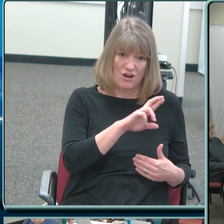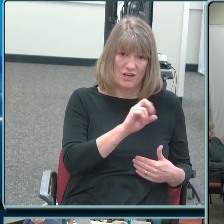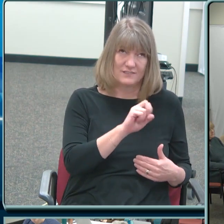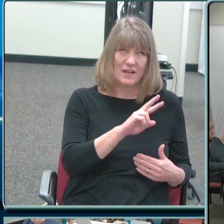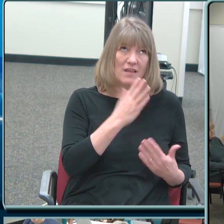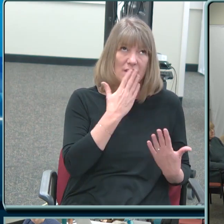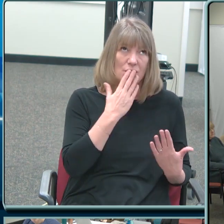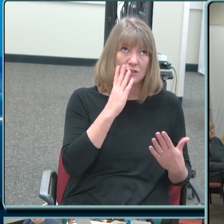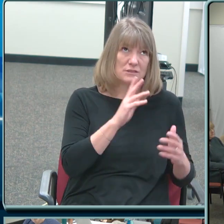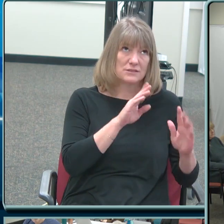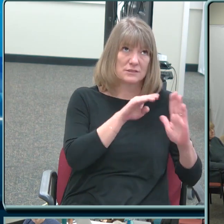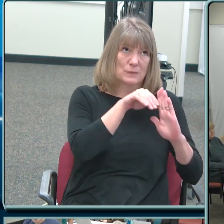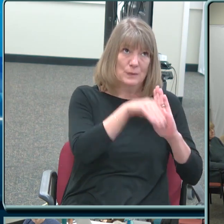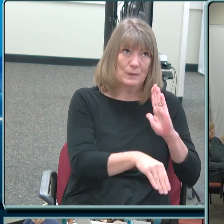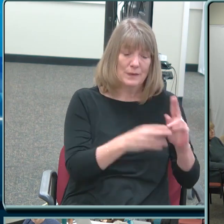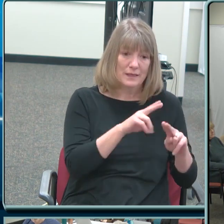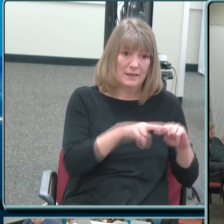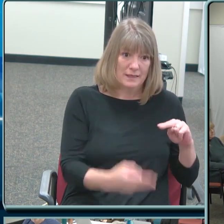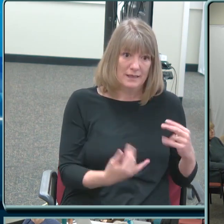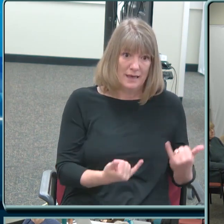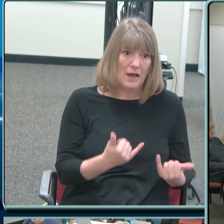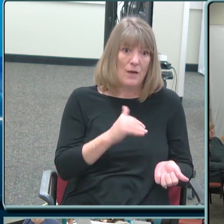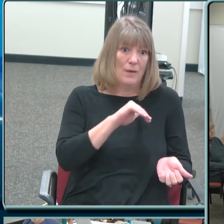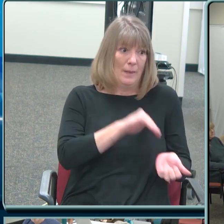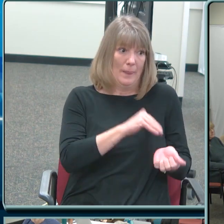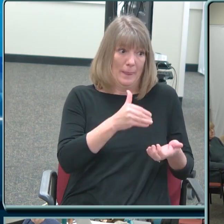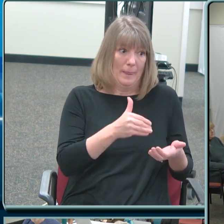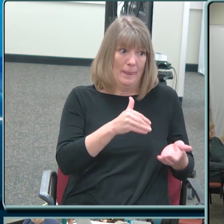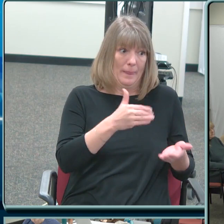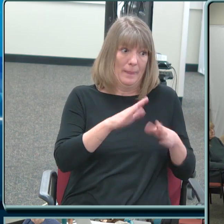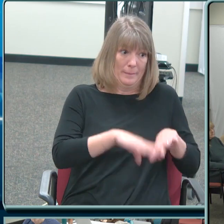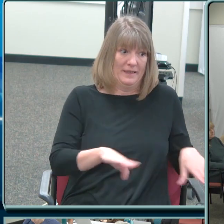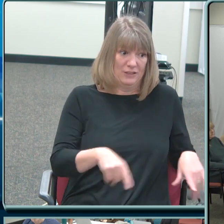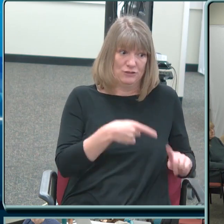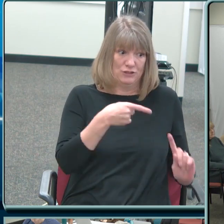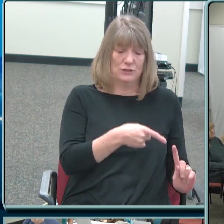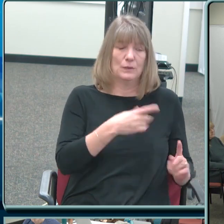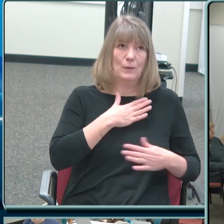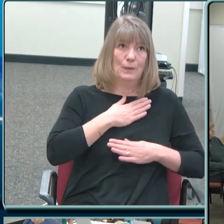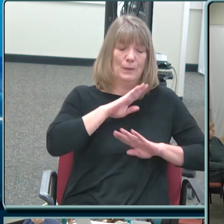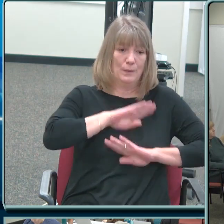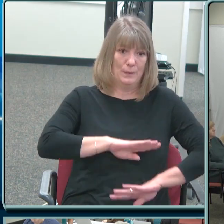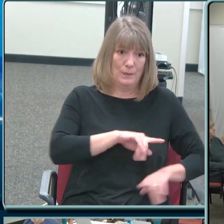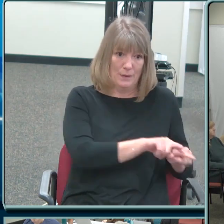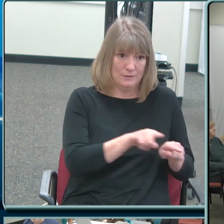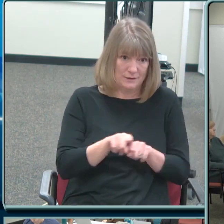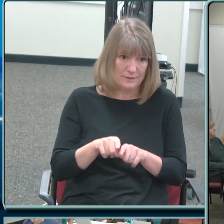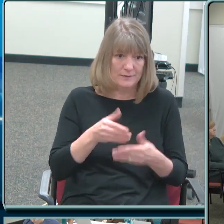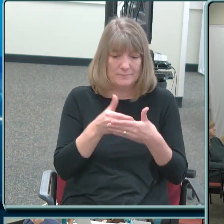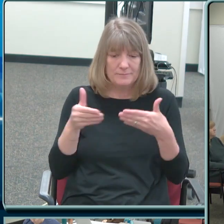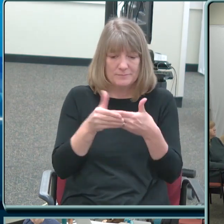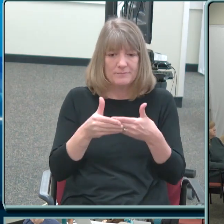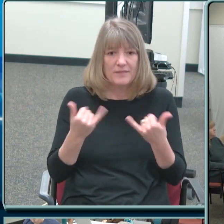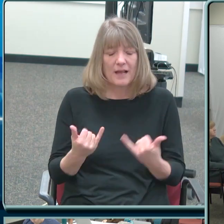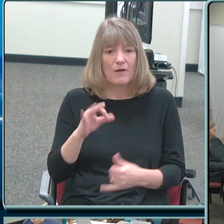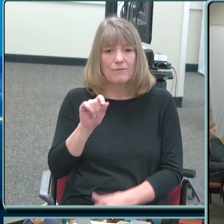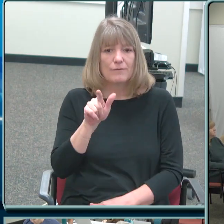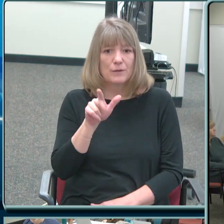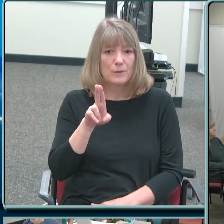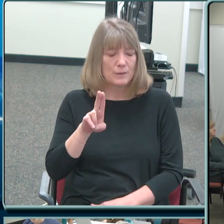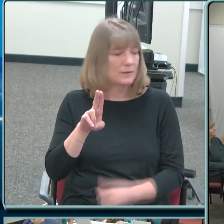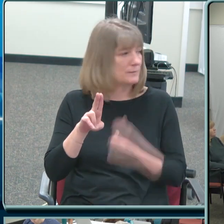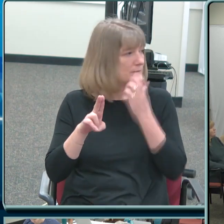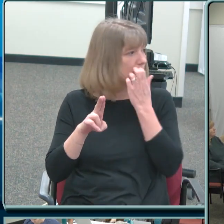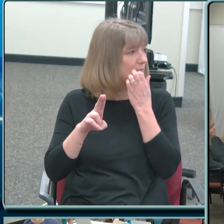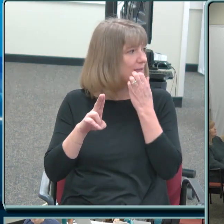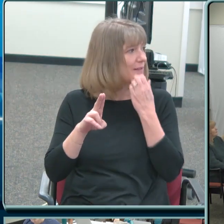that, and all the pediatricians and everywhere in the state are just also breathing a sigh of relief. Next slide, please. So let's move on to flu season. Again,